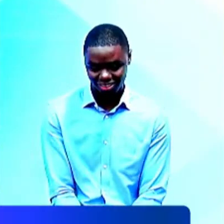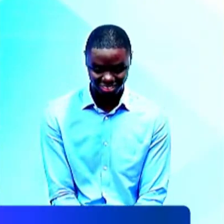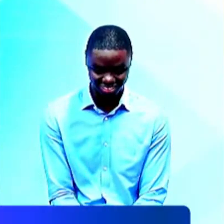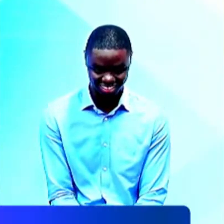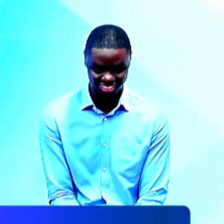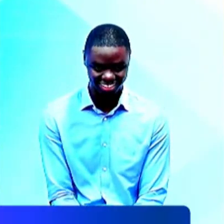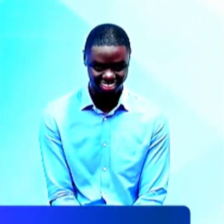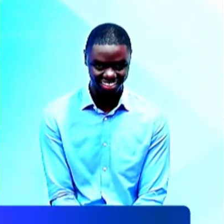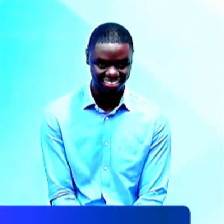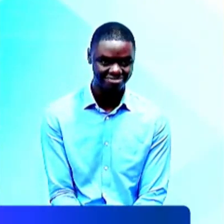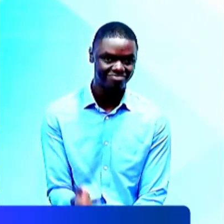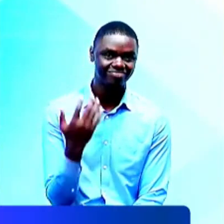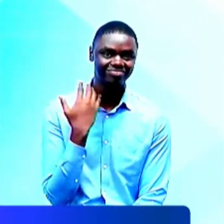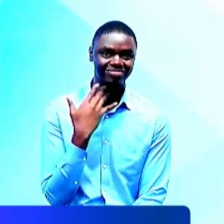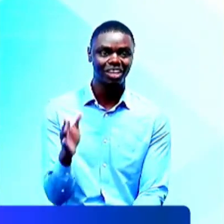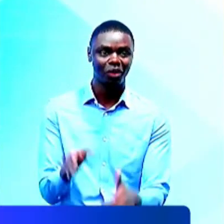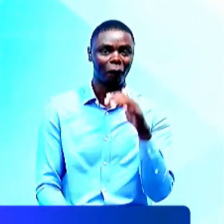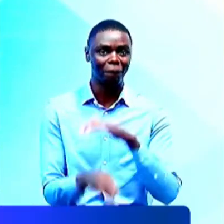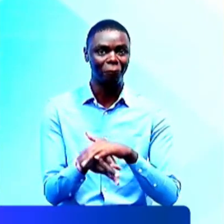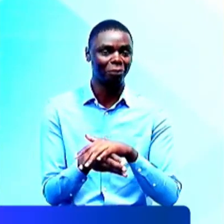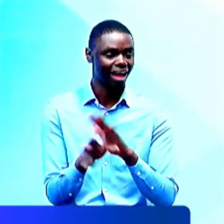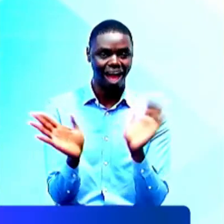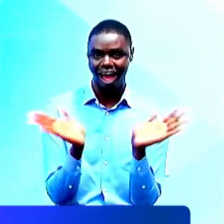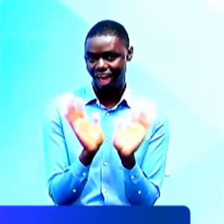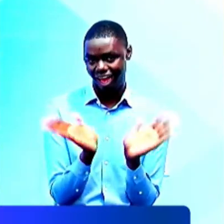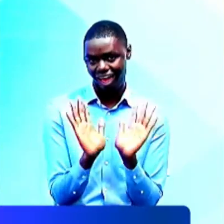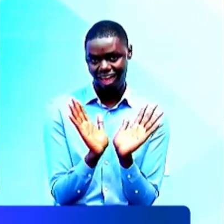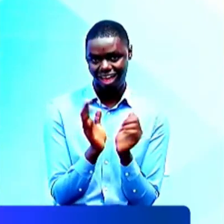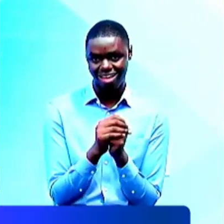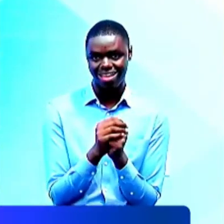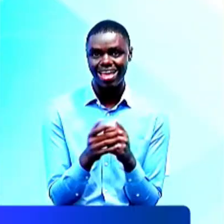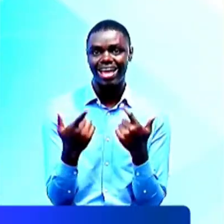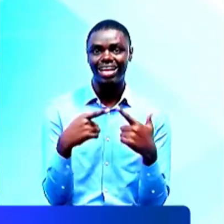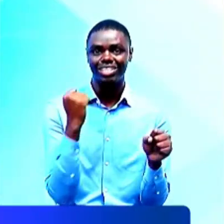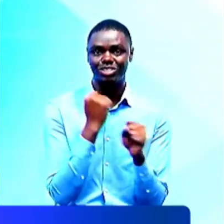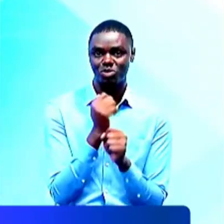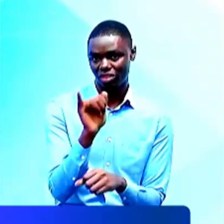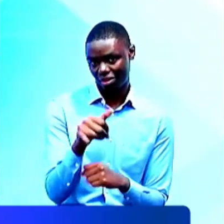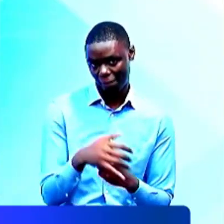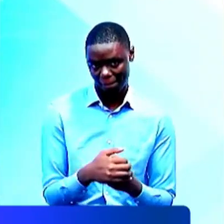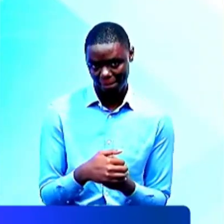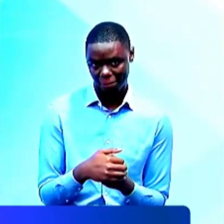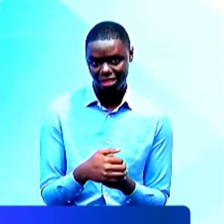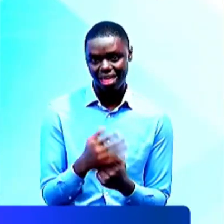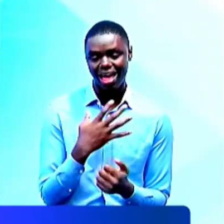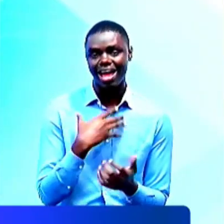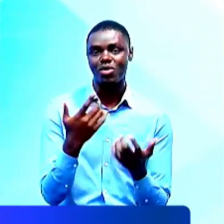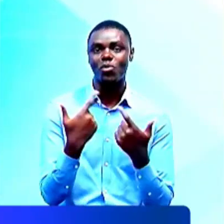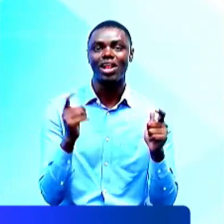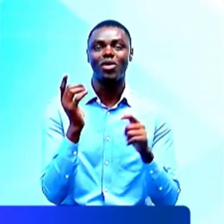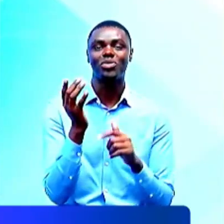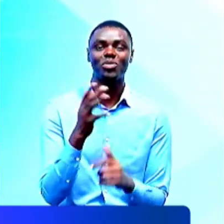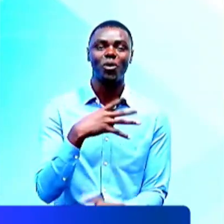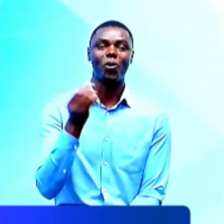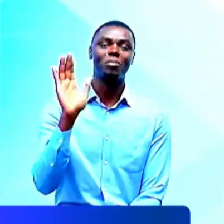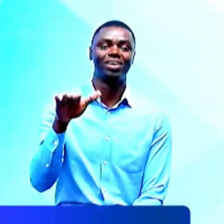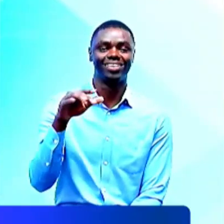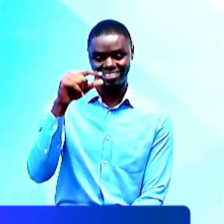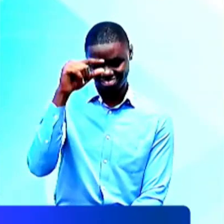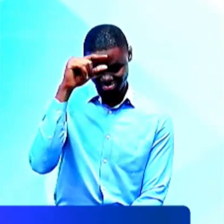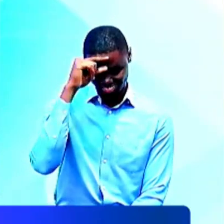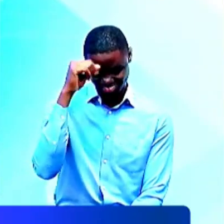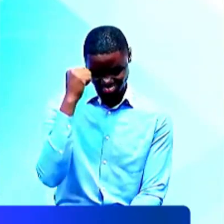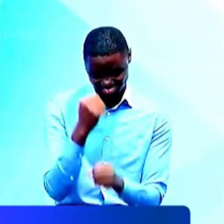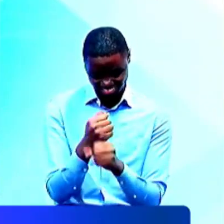I do not want to banish you off of my set. Let us do this, and we'll let you go back to government work.